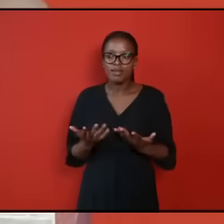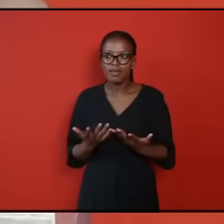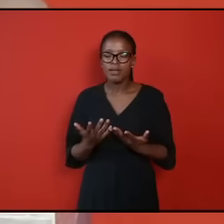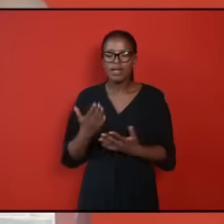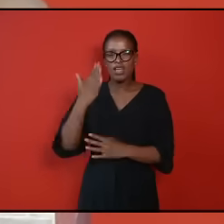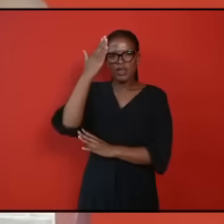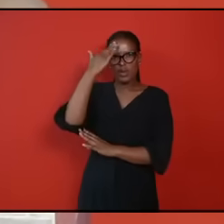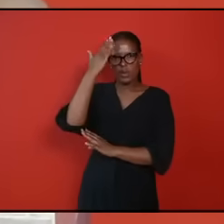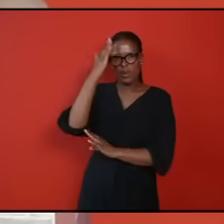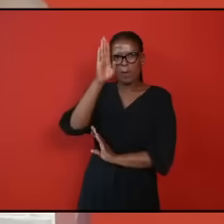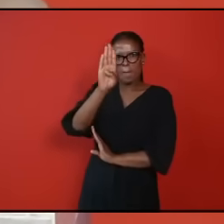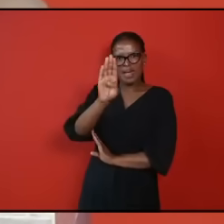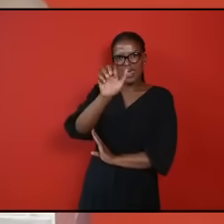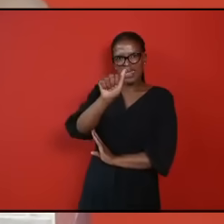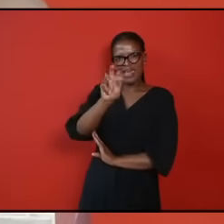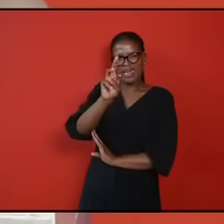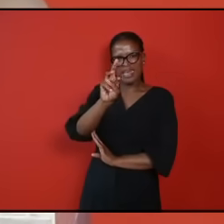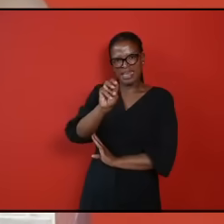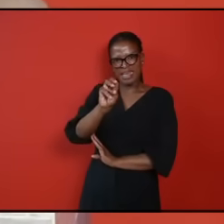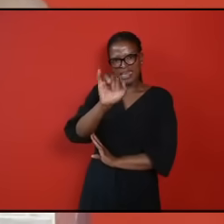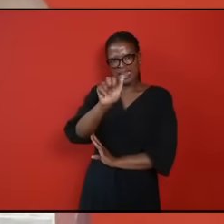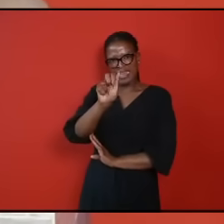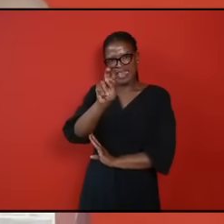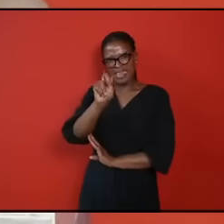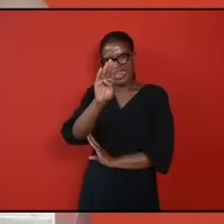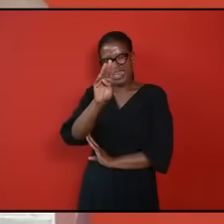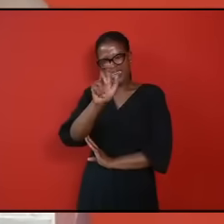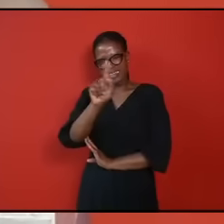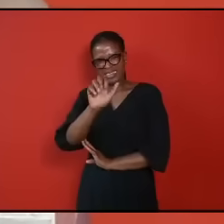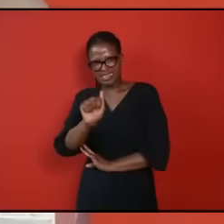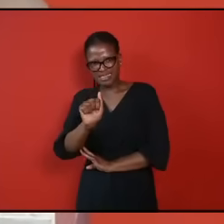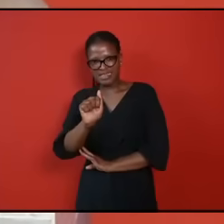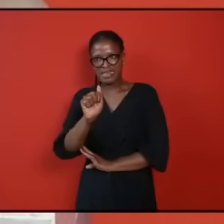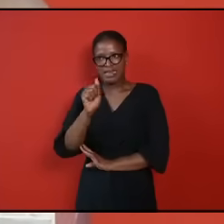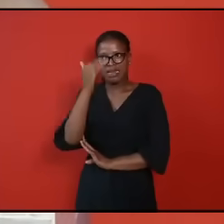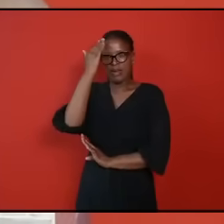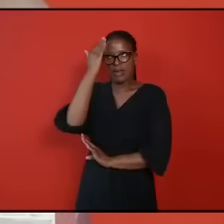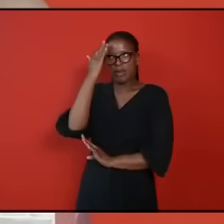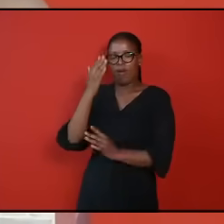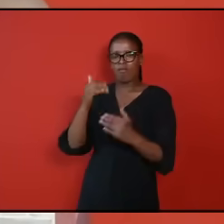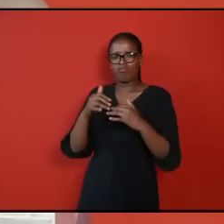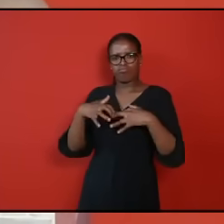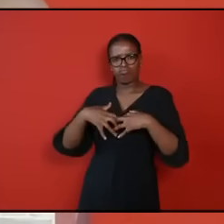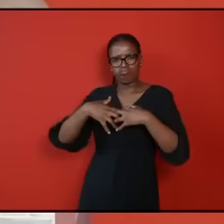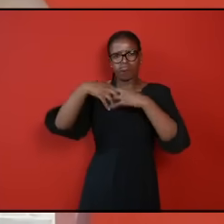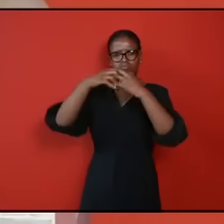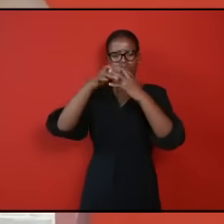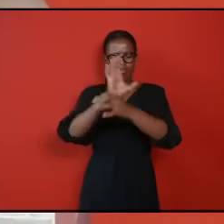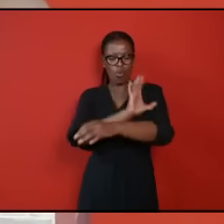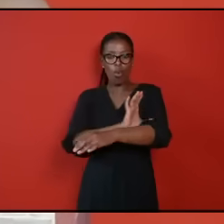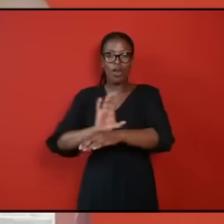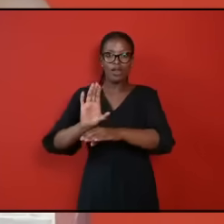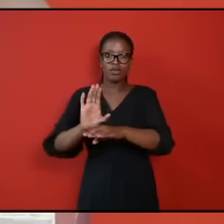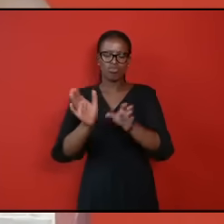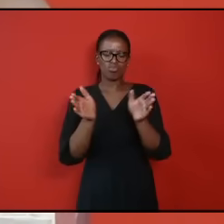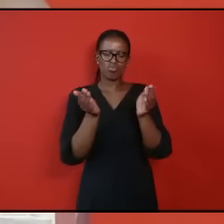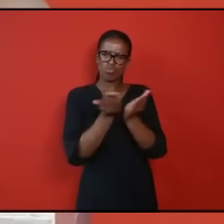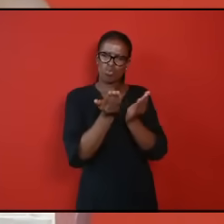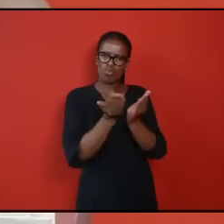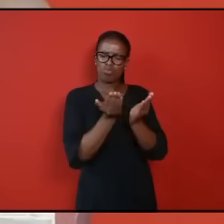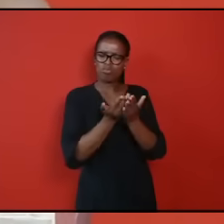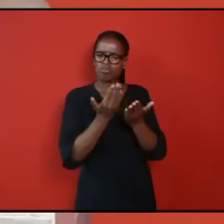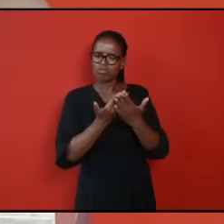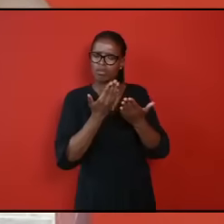Panyaza must go and open a college on coalition and teach these people on